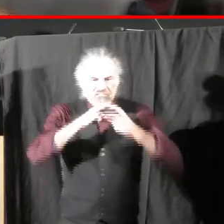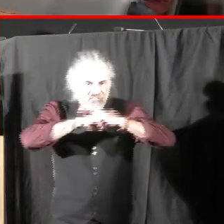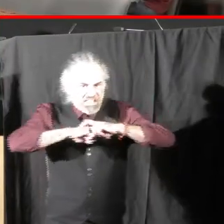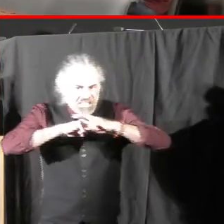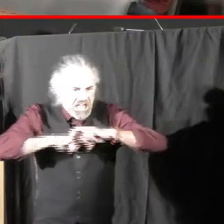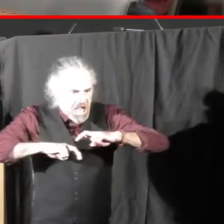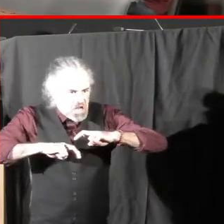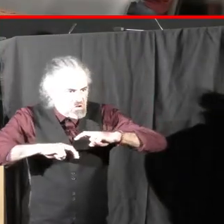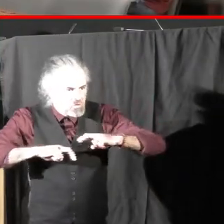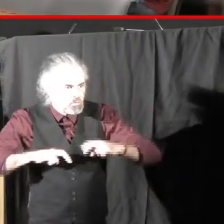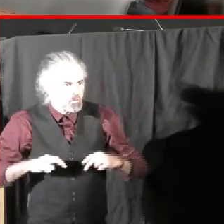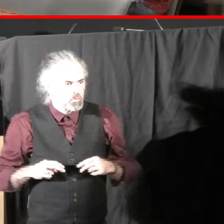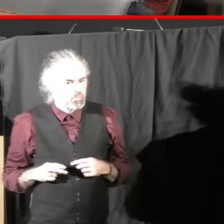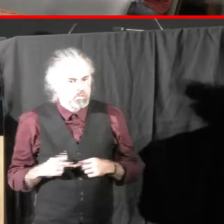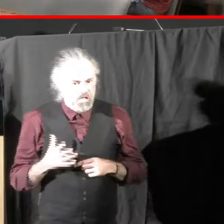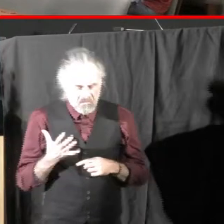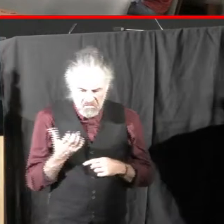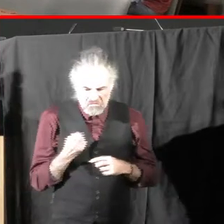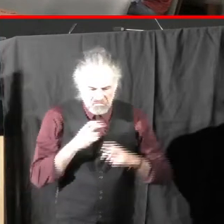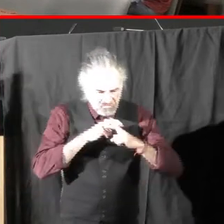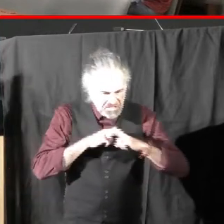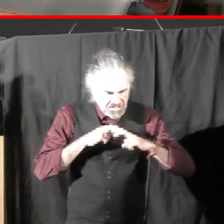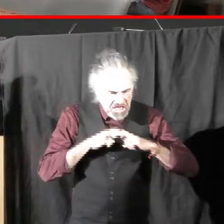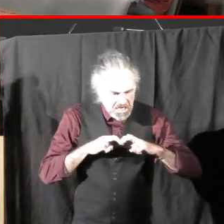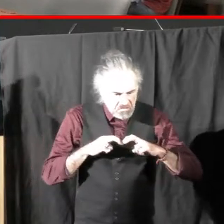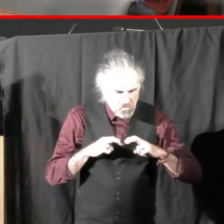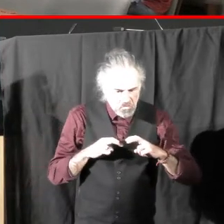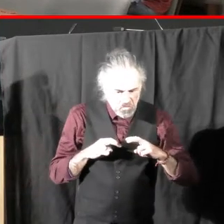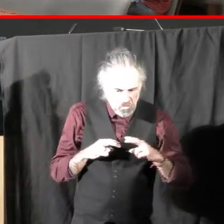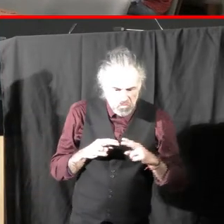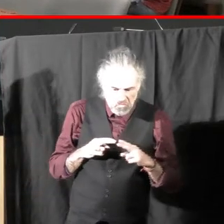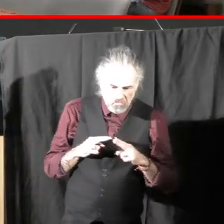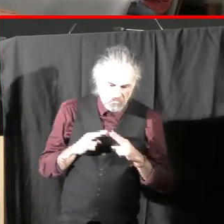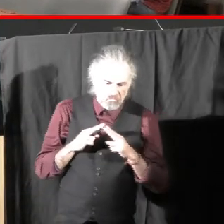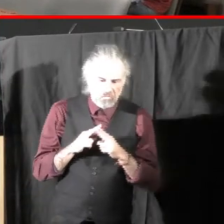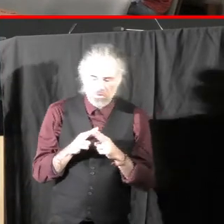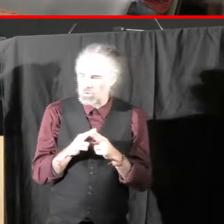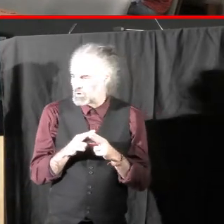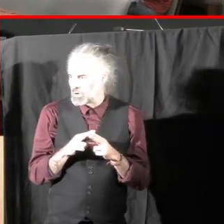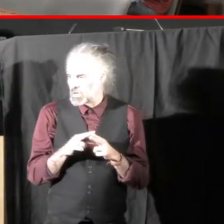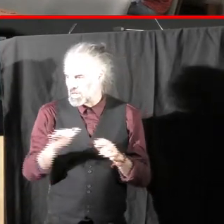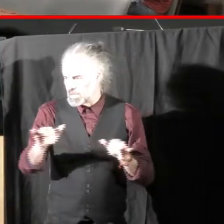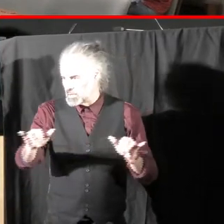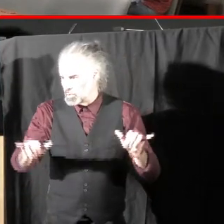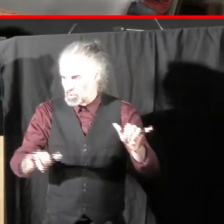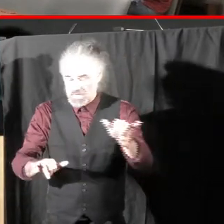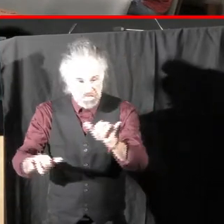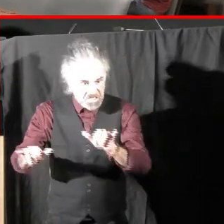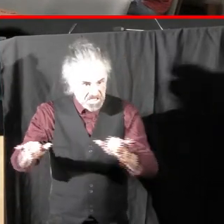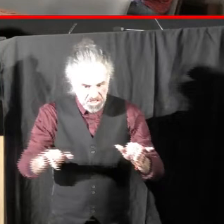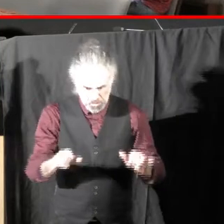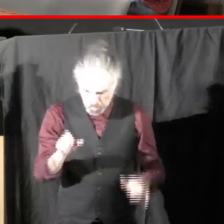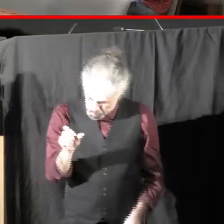investigation? Has there been any investigation into each individual person's